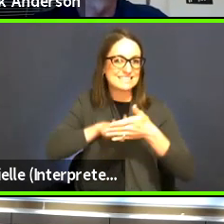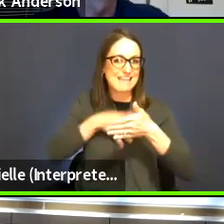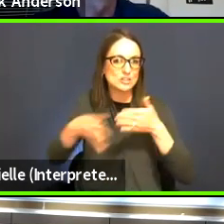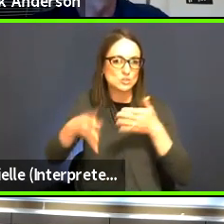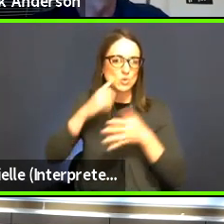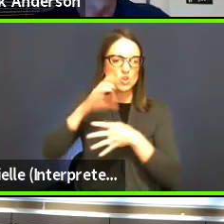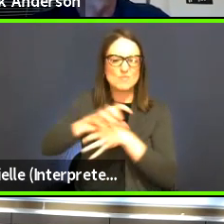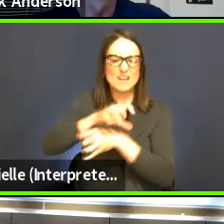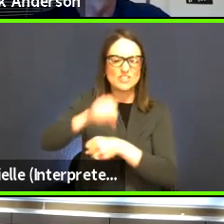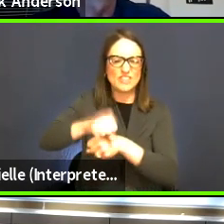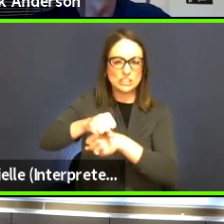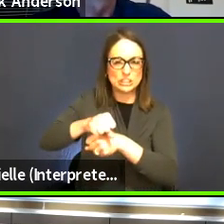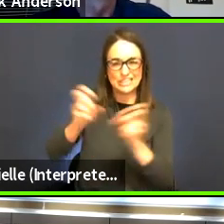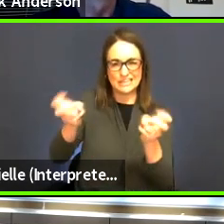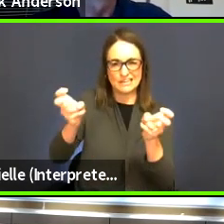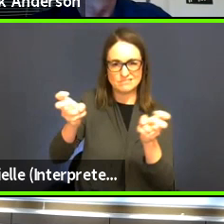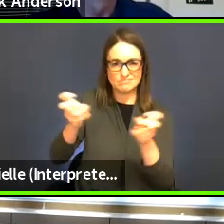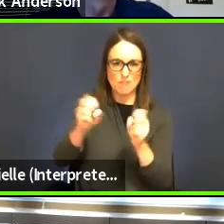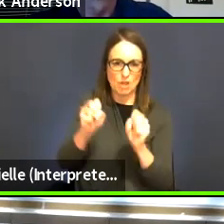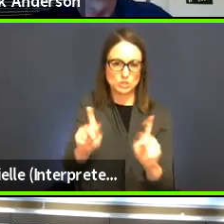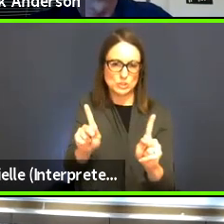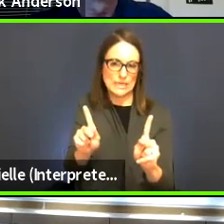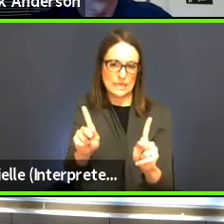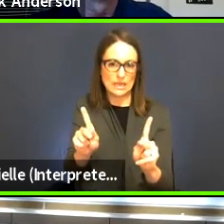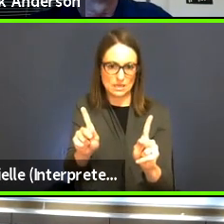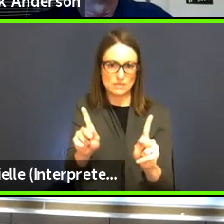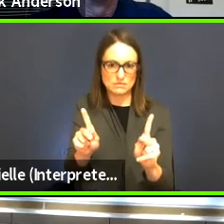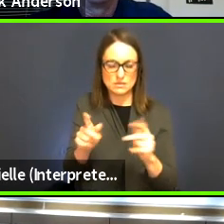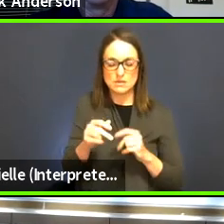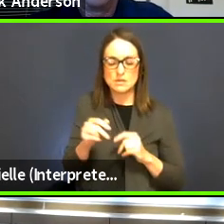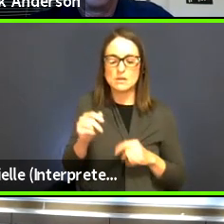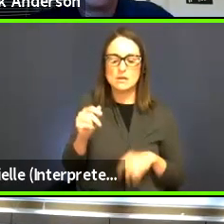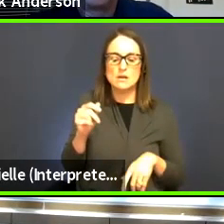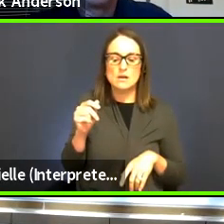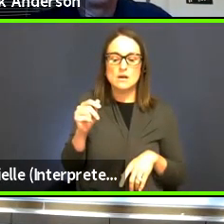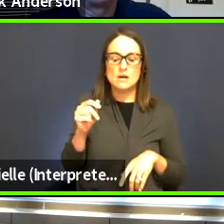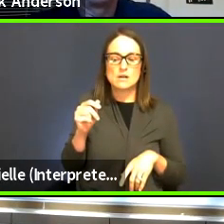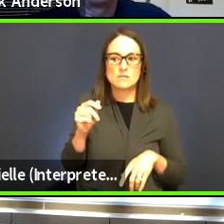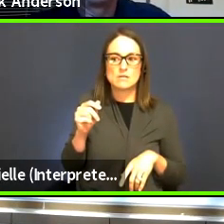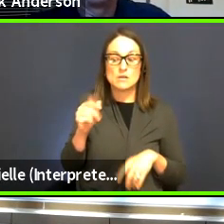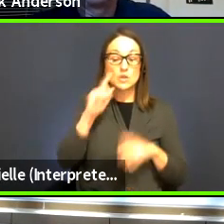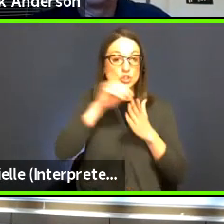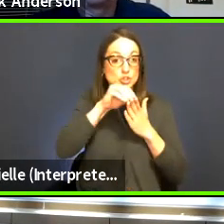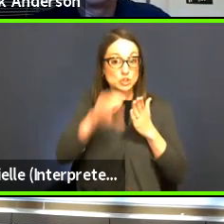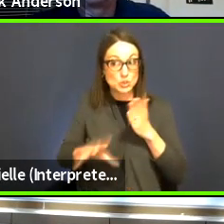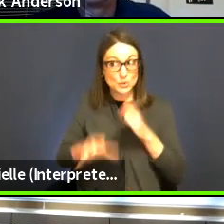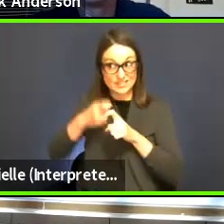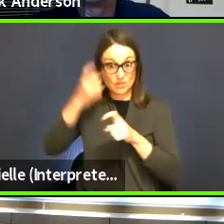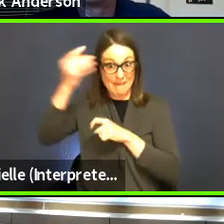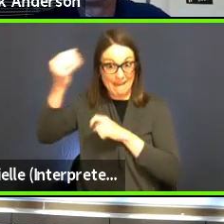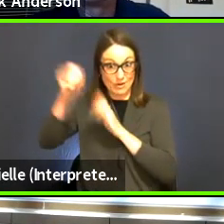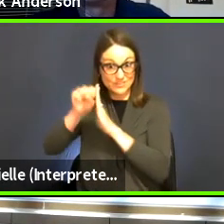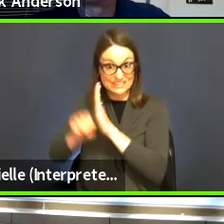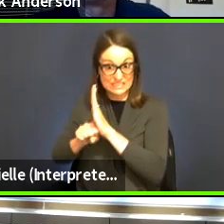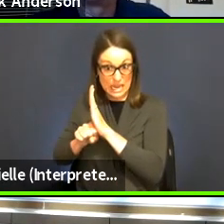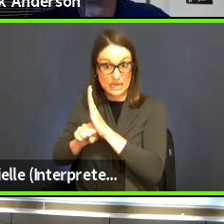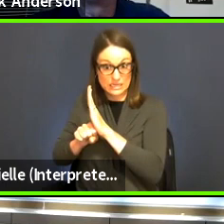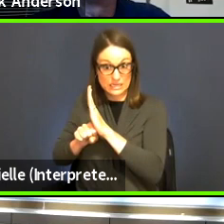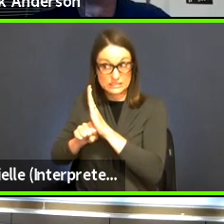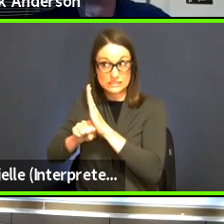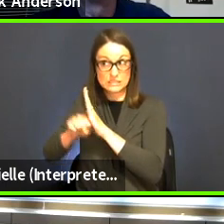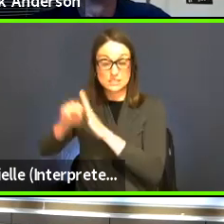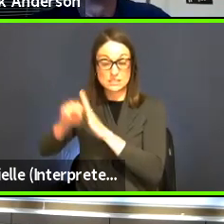sort of opportunity. We'll have, certainly the students are coming from out of state, have a need to be able